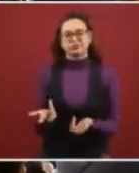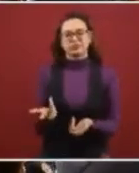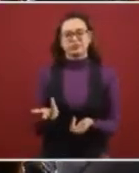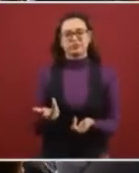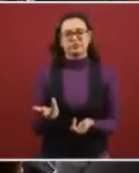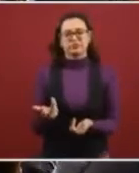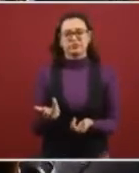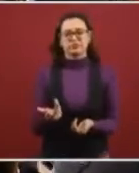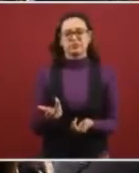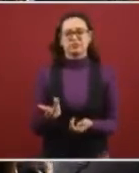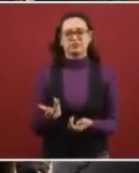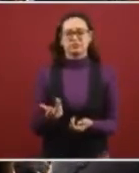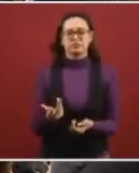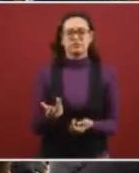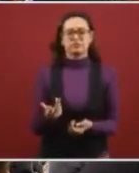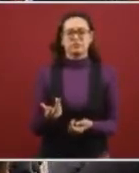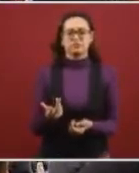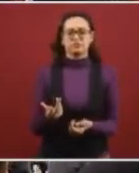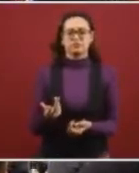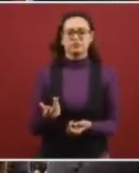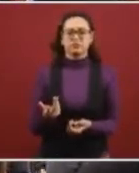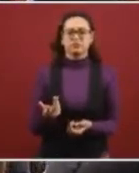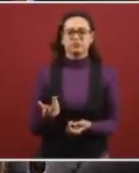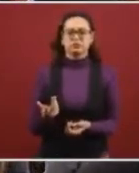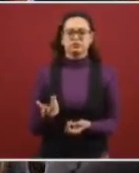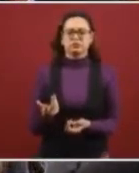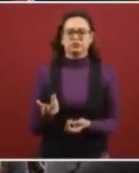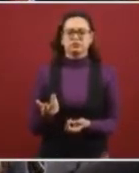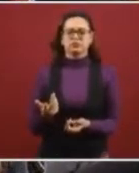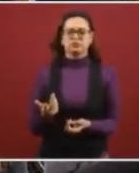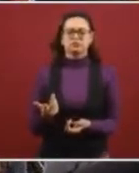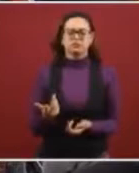even se hacían they used to